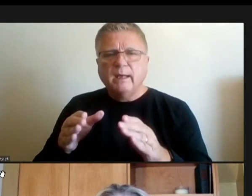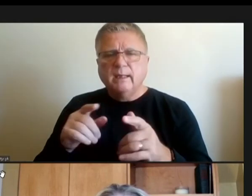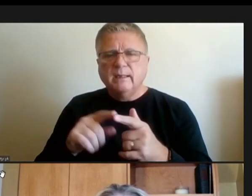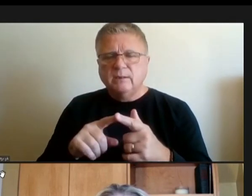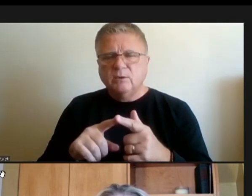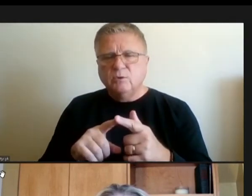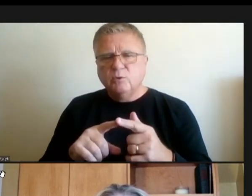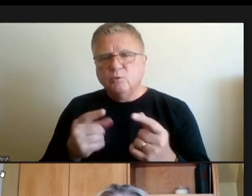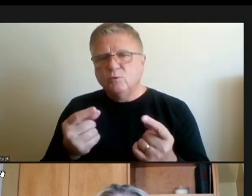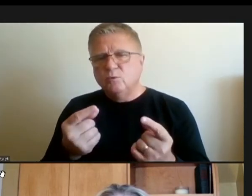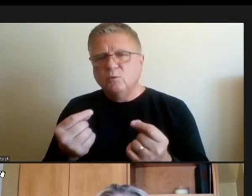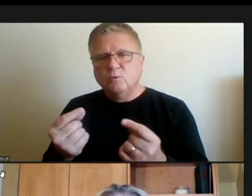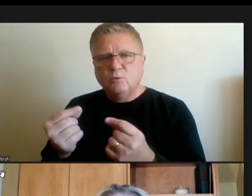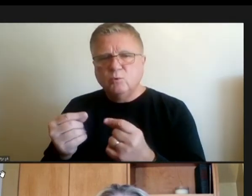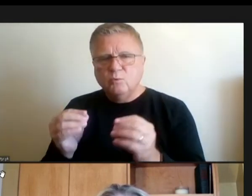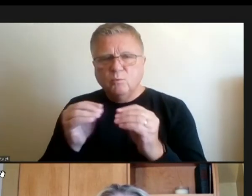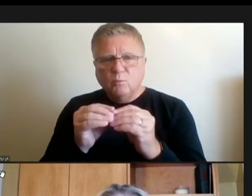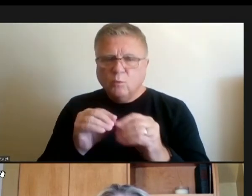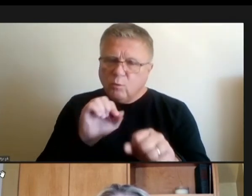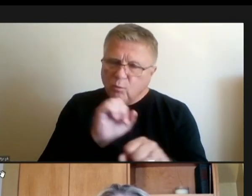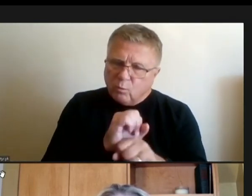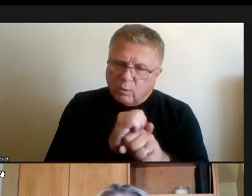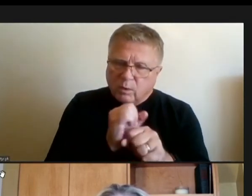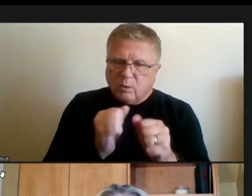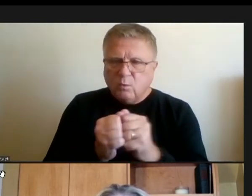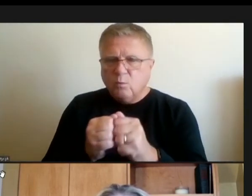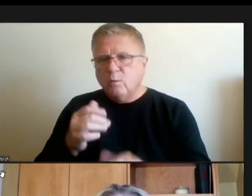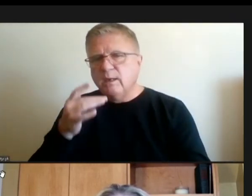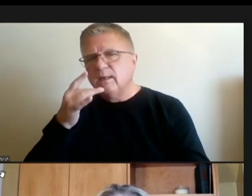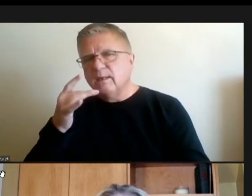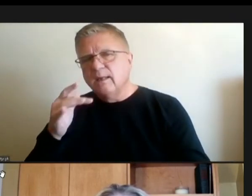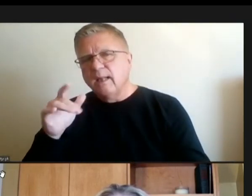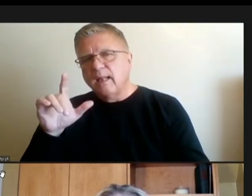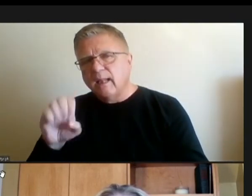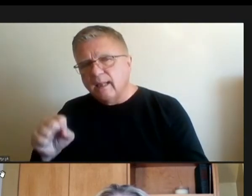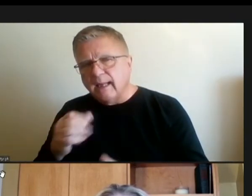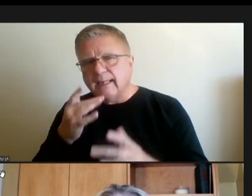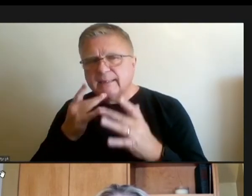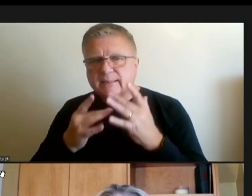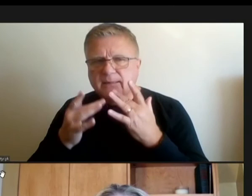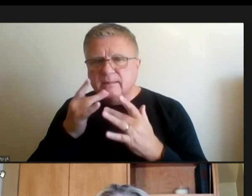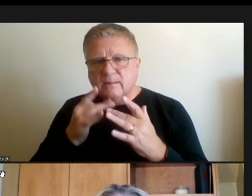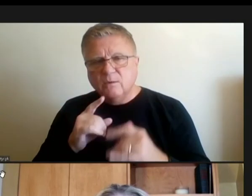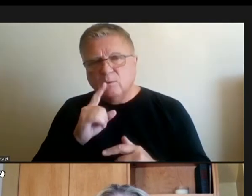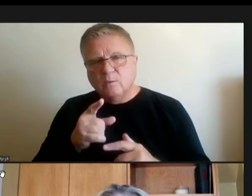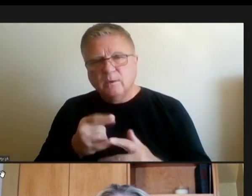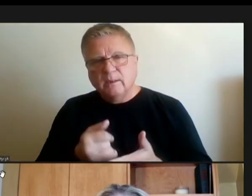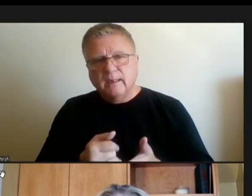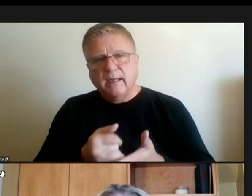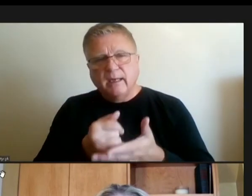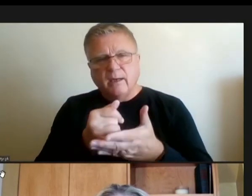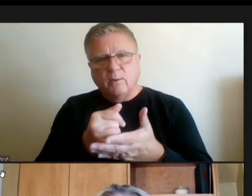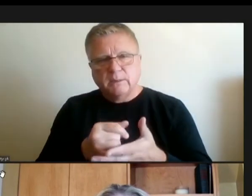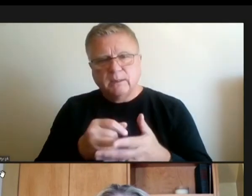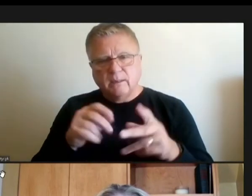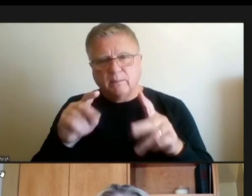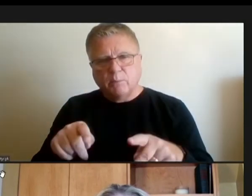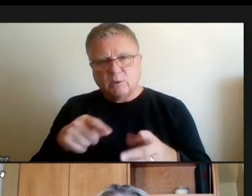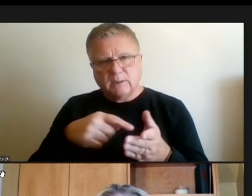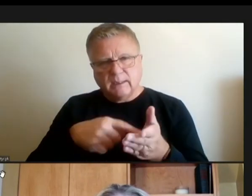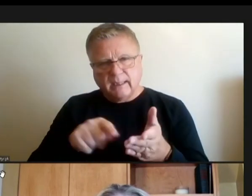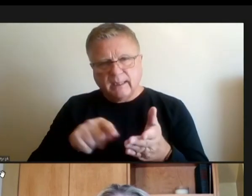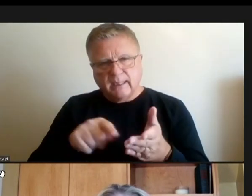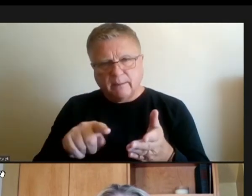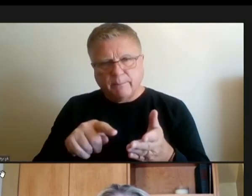do more with less, which ultimately is in the favor of the ratepayer. With respect to